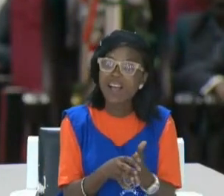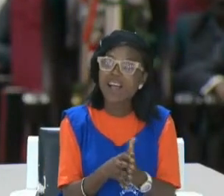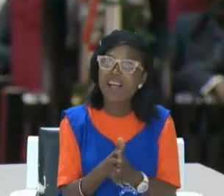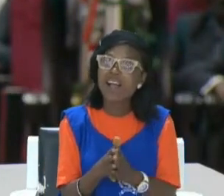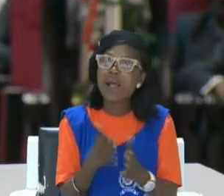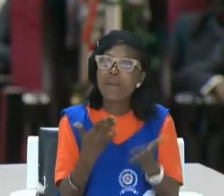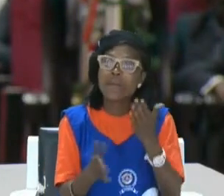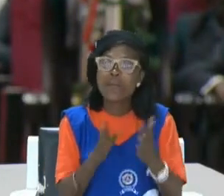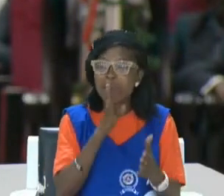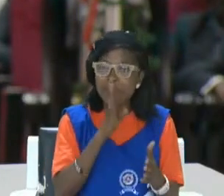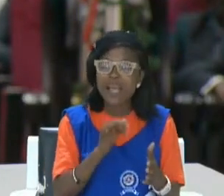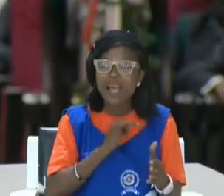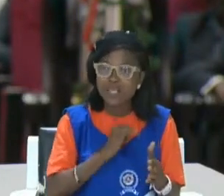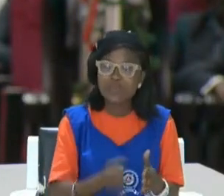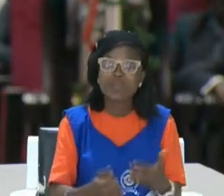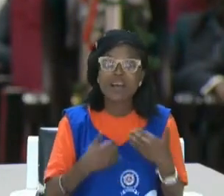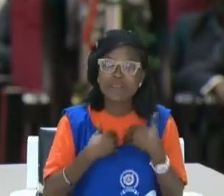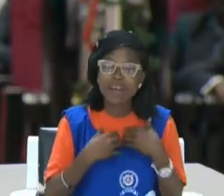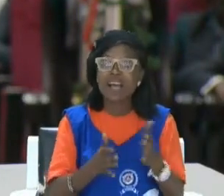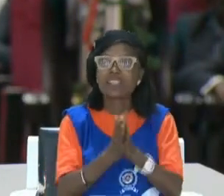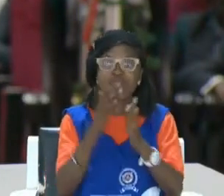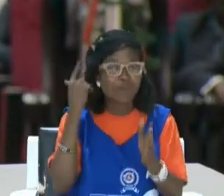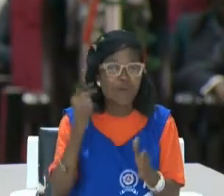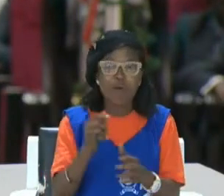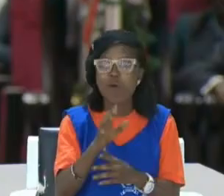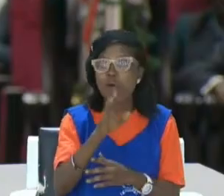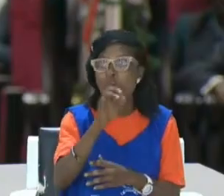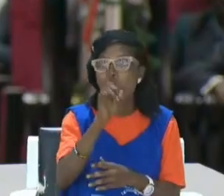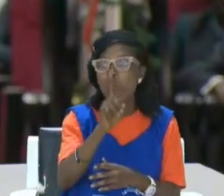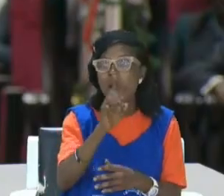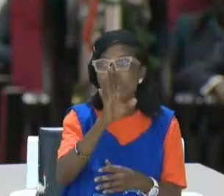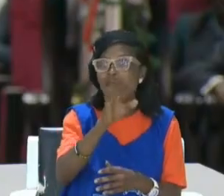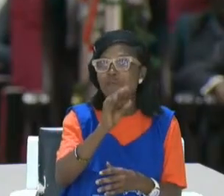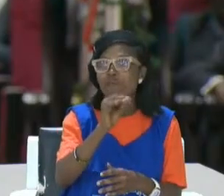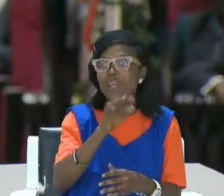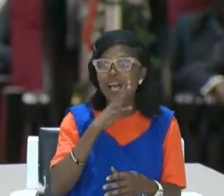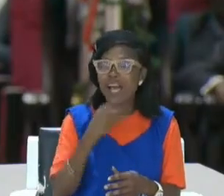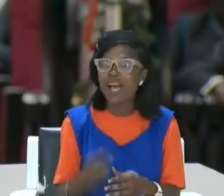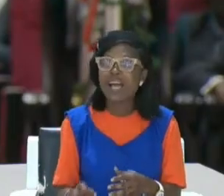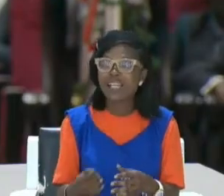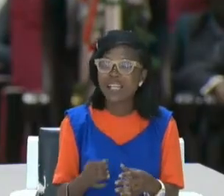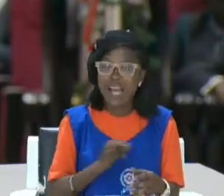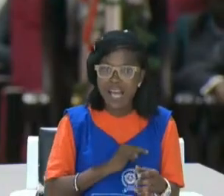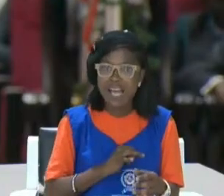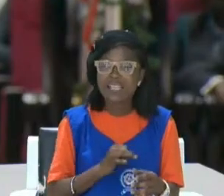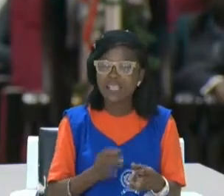Maybe I should have asked for 150. And he provided, and I became afraid.